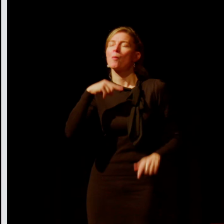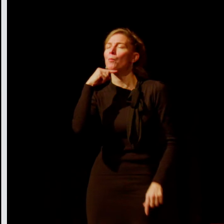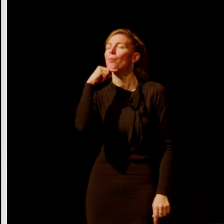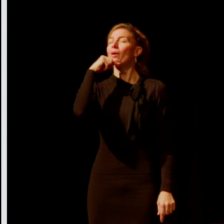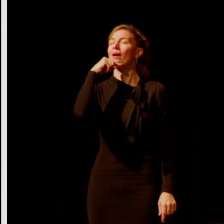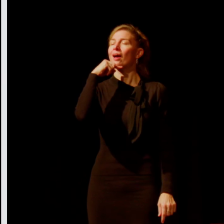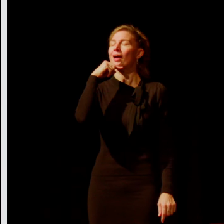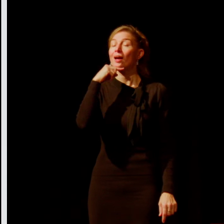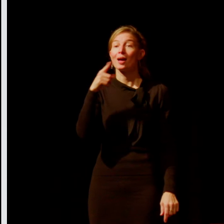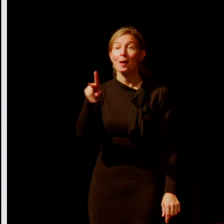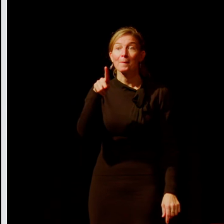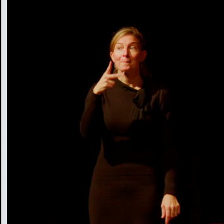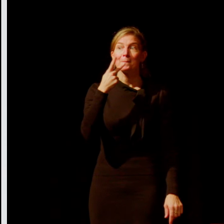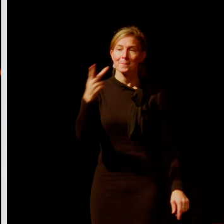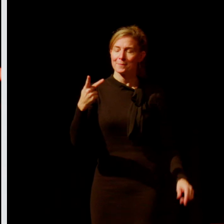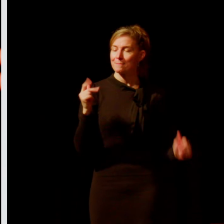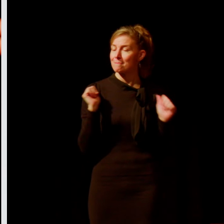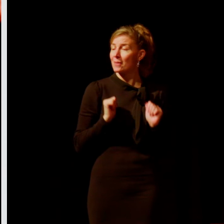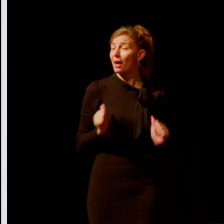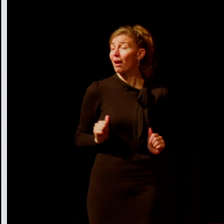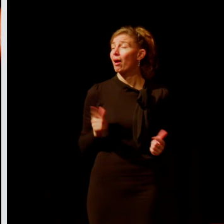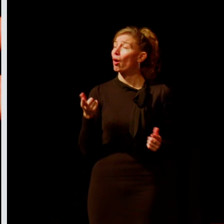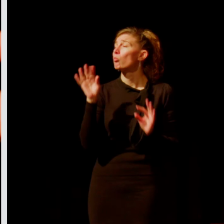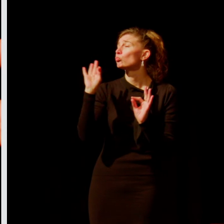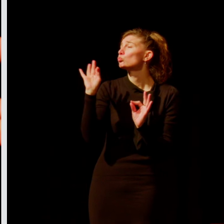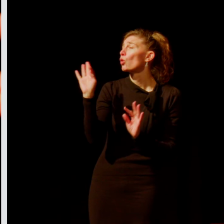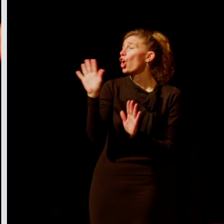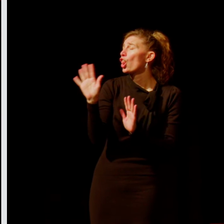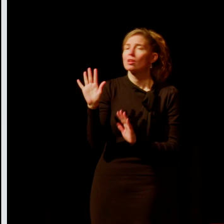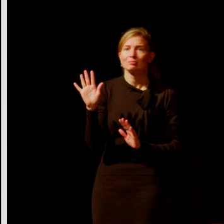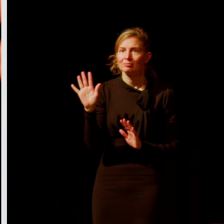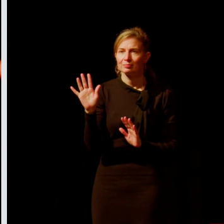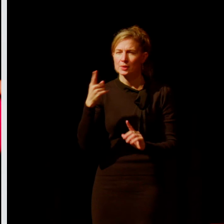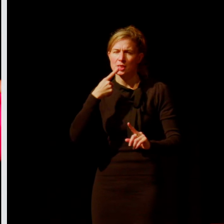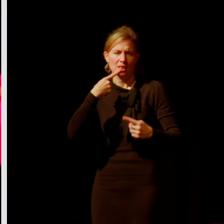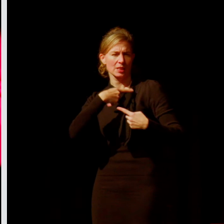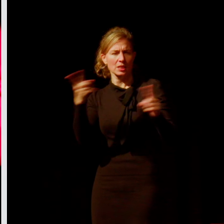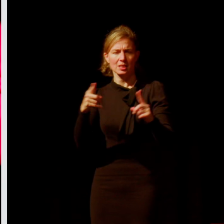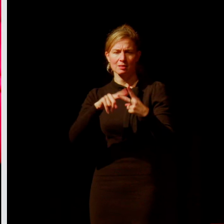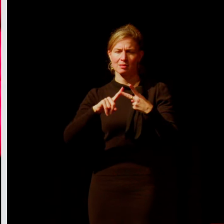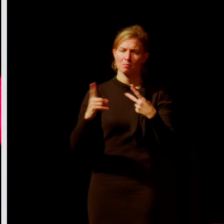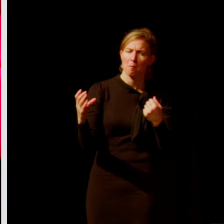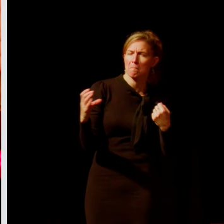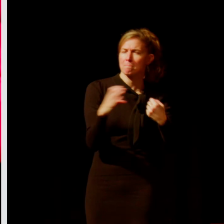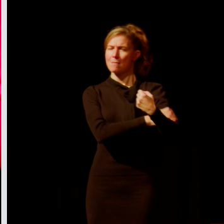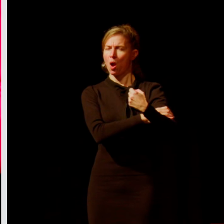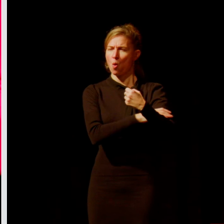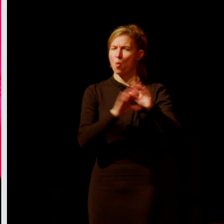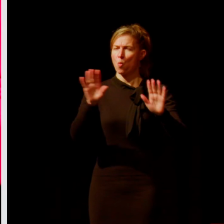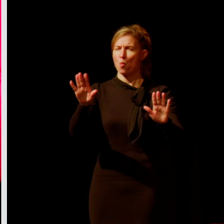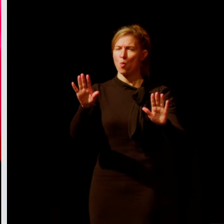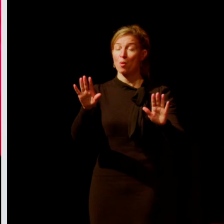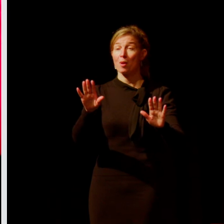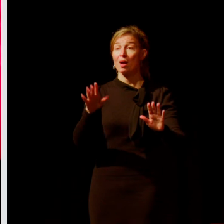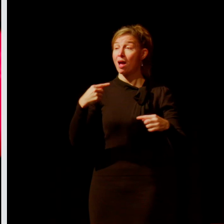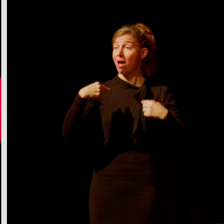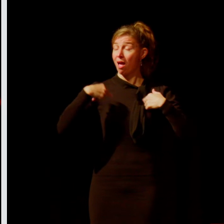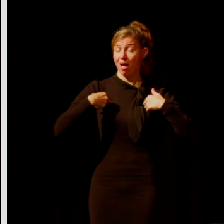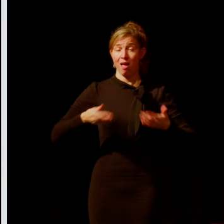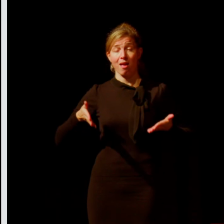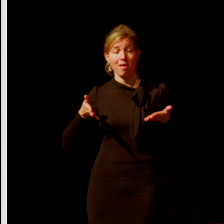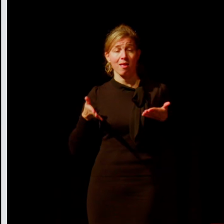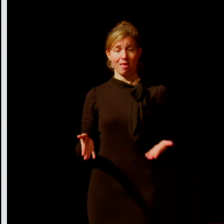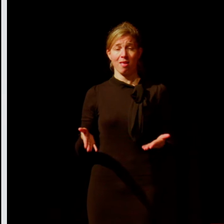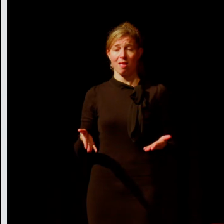not just a color. It's a statement, it's possibility, it's power, and nothing says, I'm